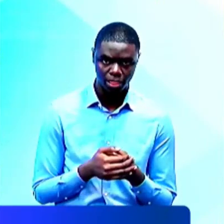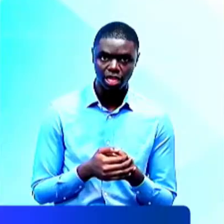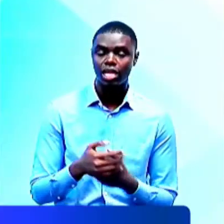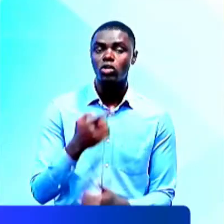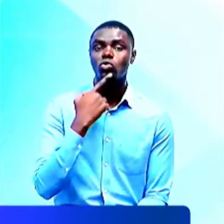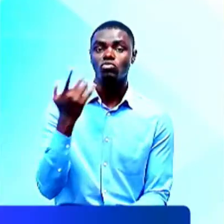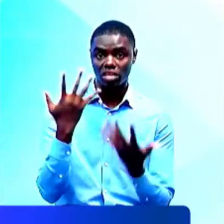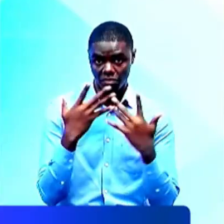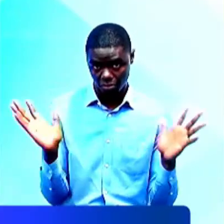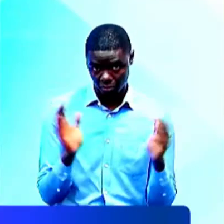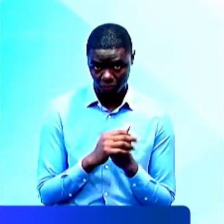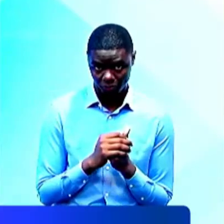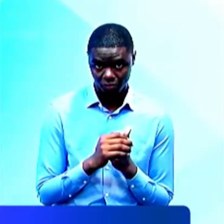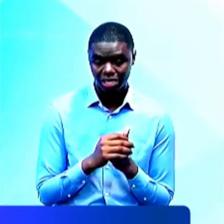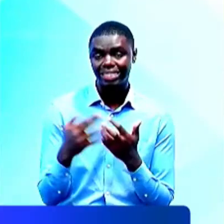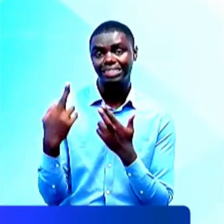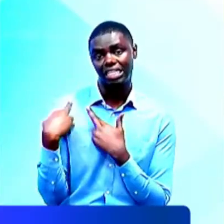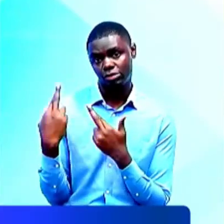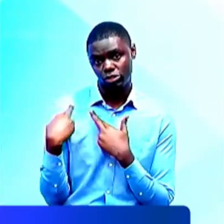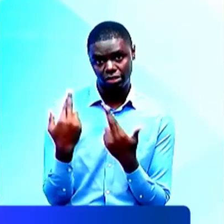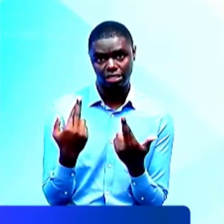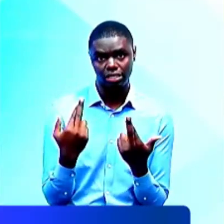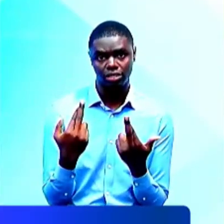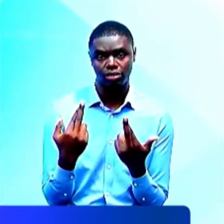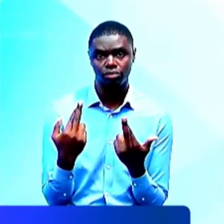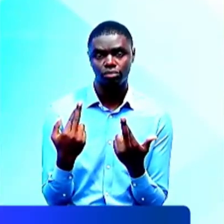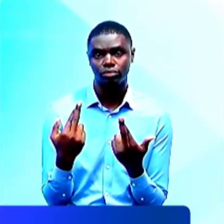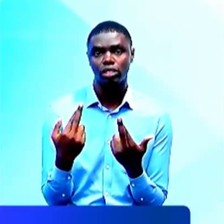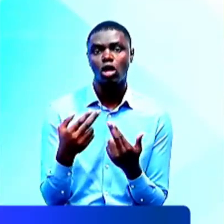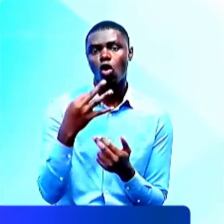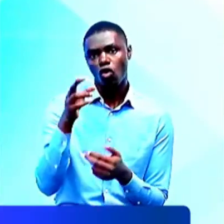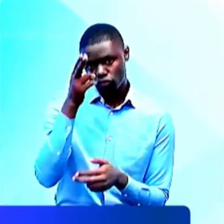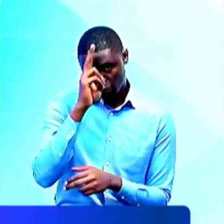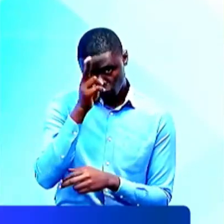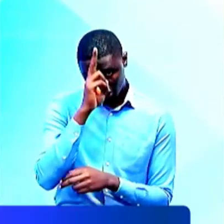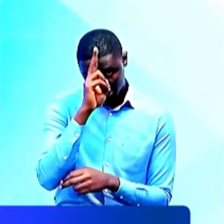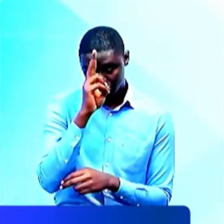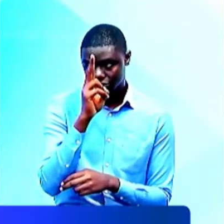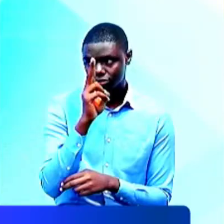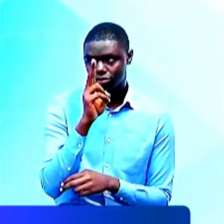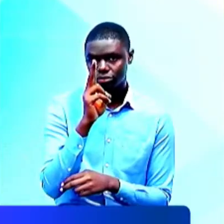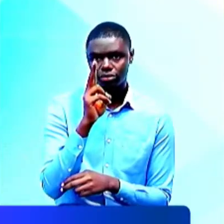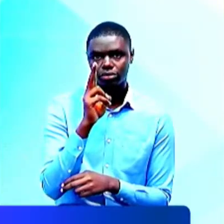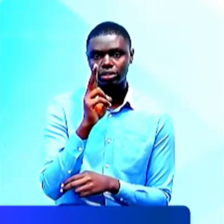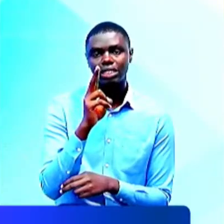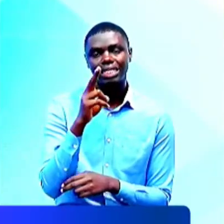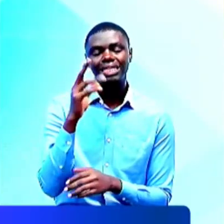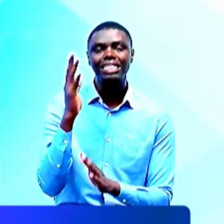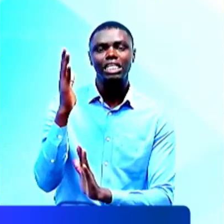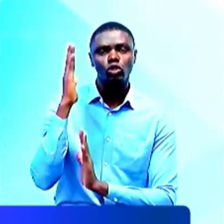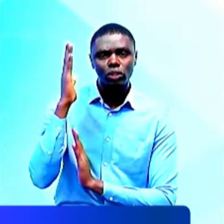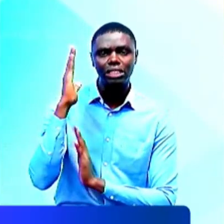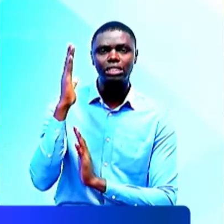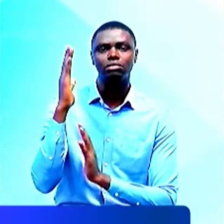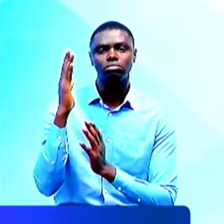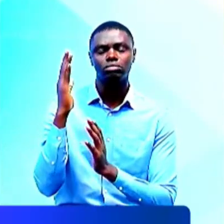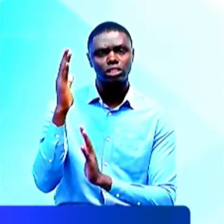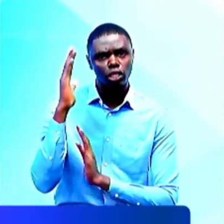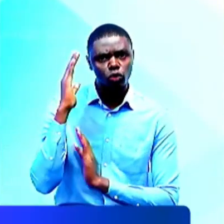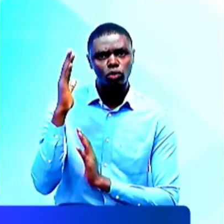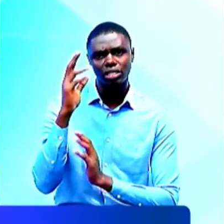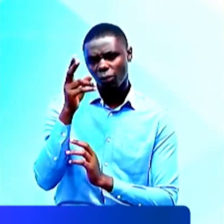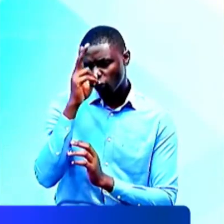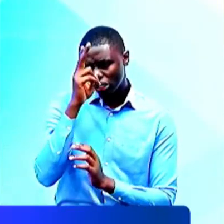you've said rightly, it is the responsibility of the police, not even the police, but the security apparatus in this country